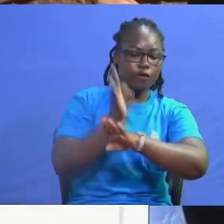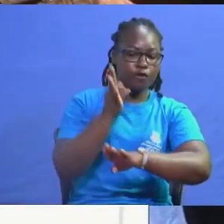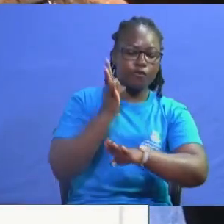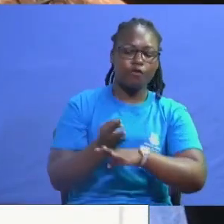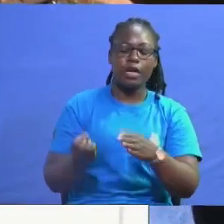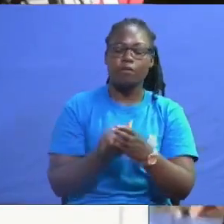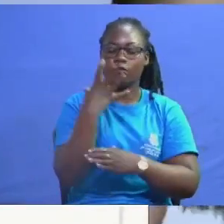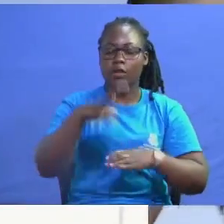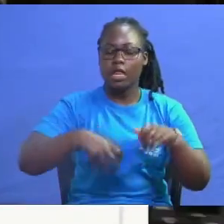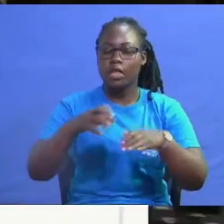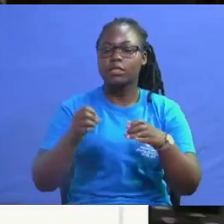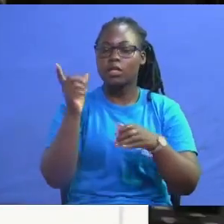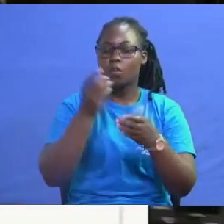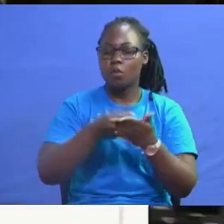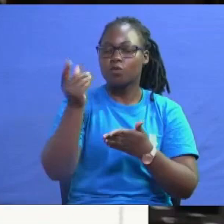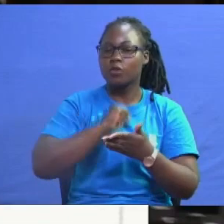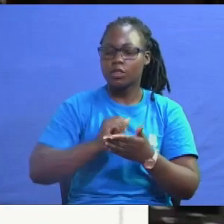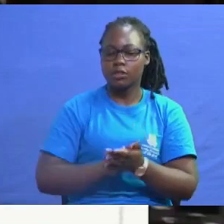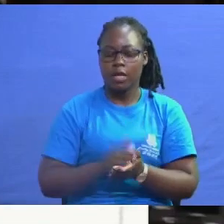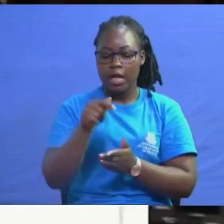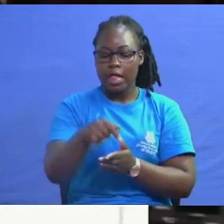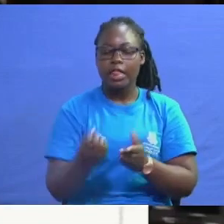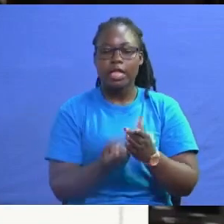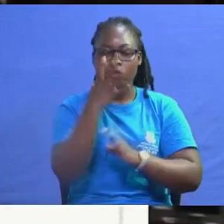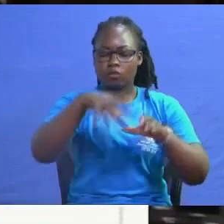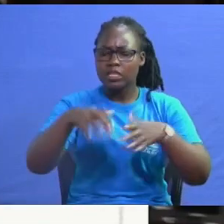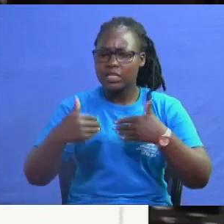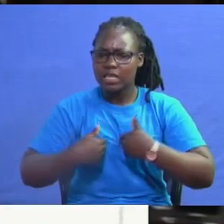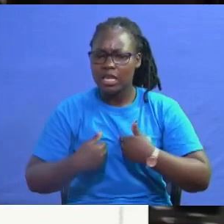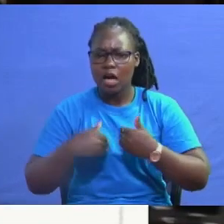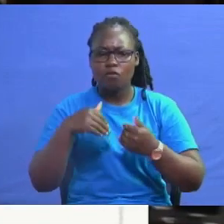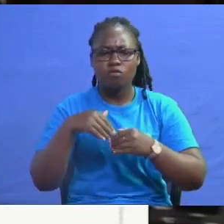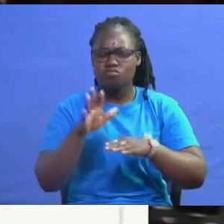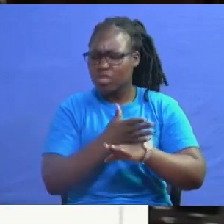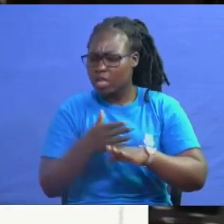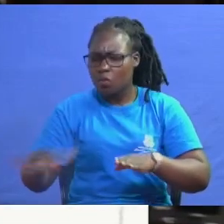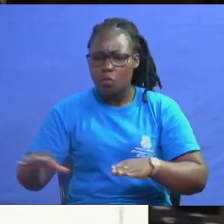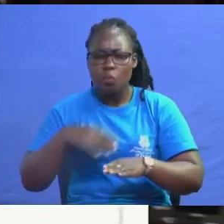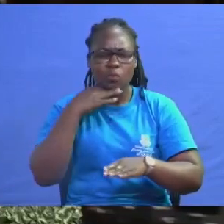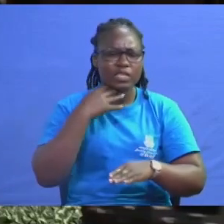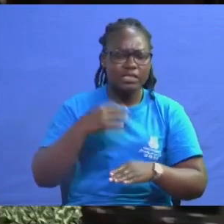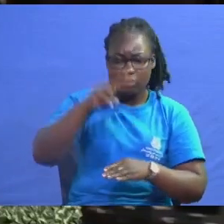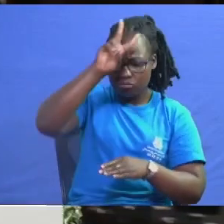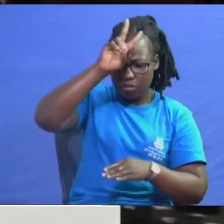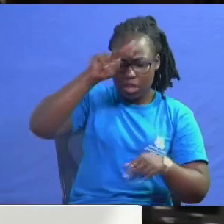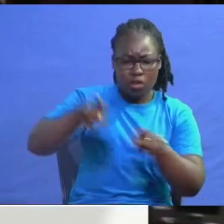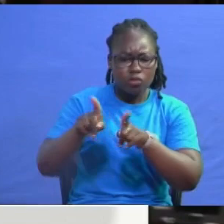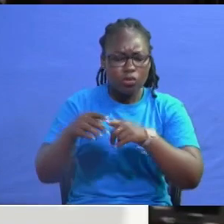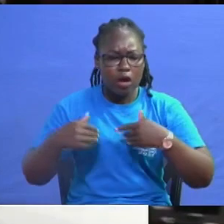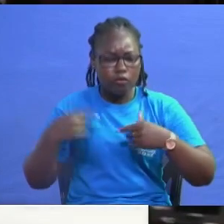they bought. Fertilizer, kona mavi ya mbuzi, inanuka mbuzi, ikona mpaka manyoya ya